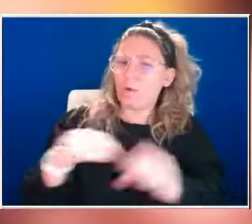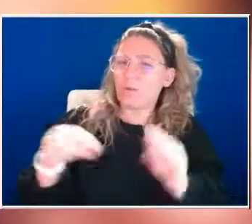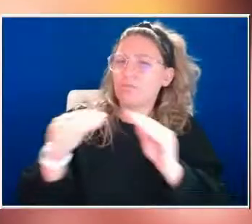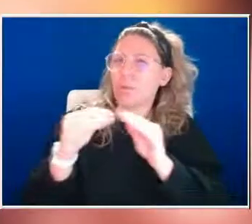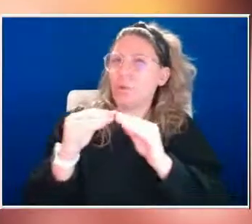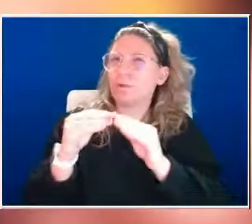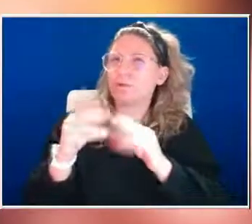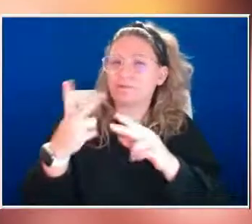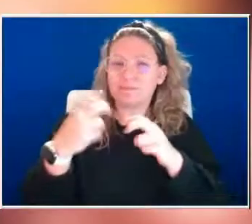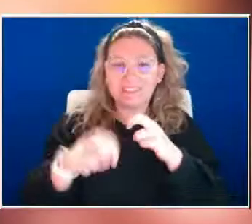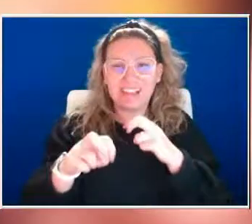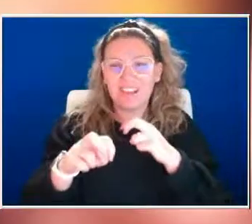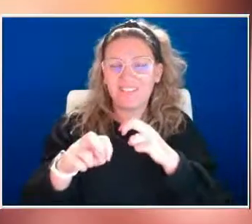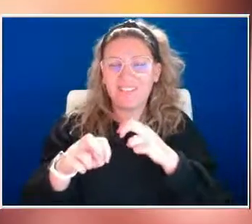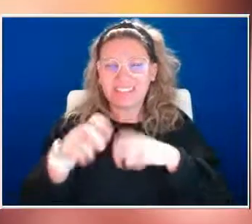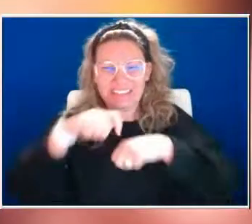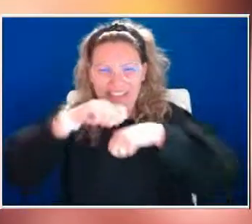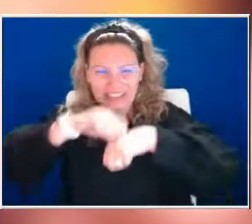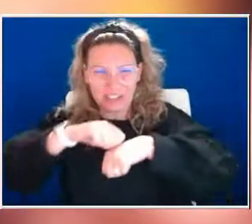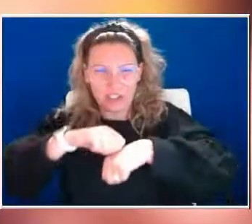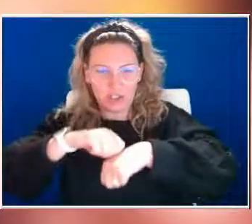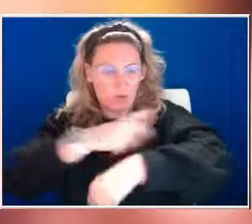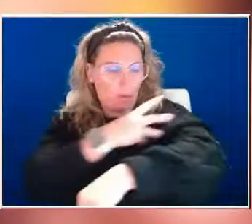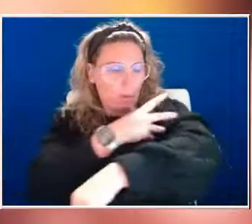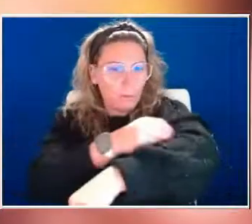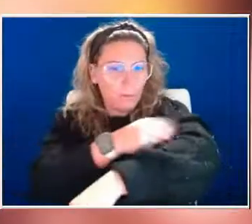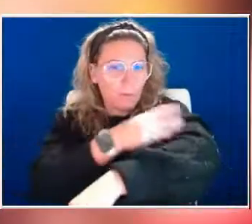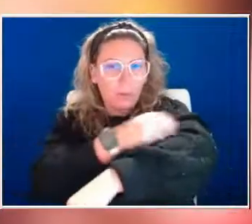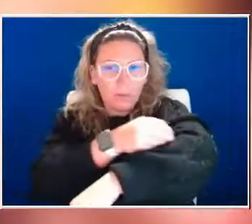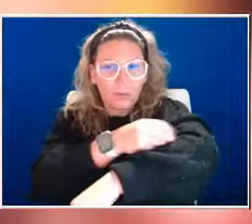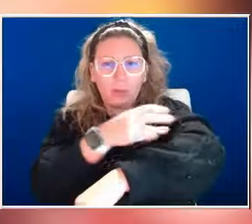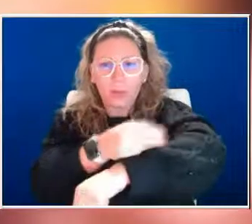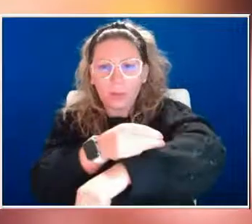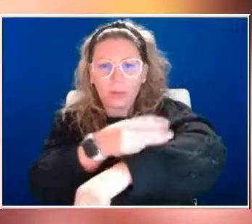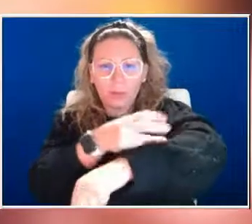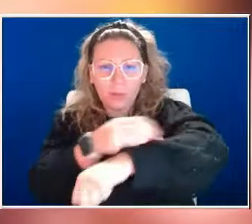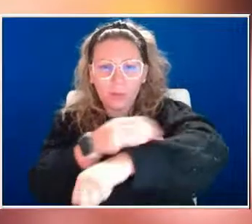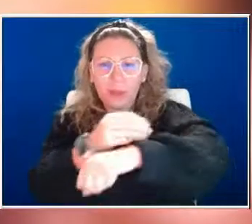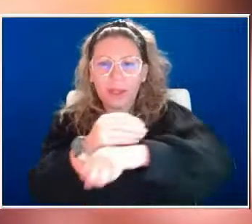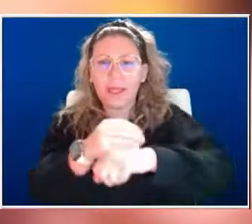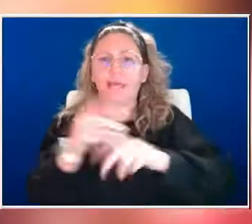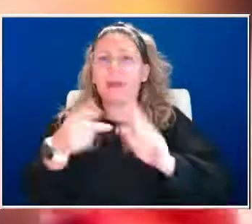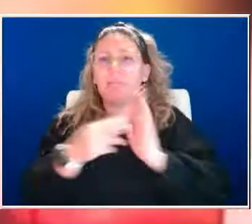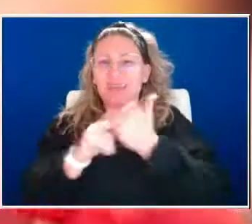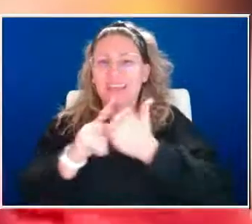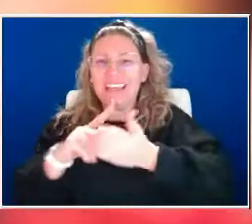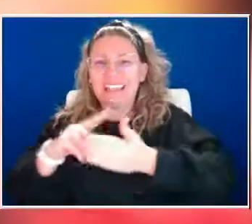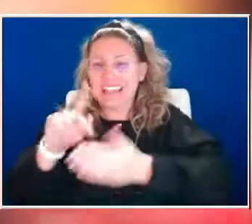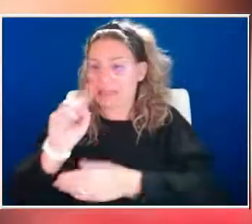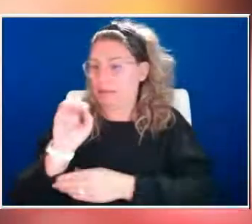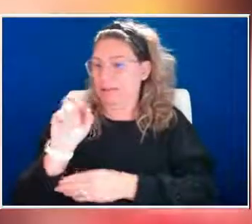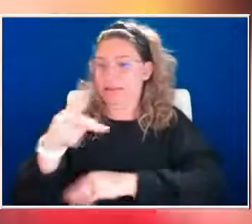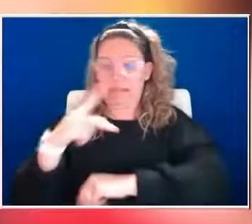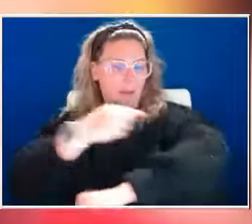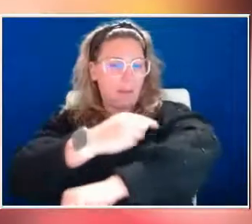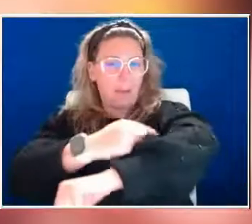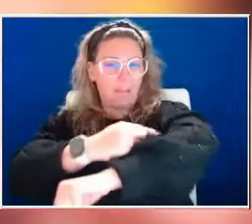difficult fibrous tissue. And that just means that the tip is sort of like, wiggling back and forth the